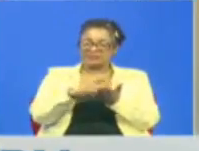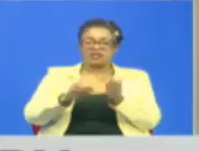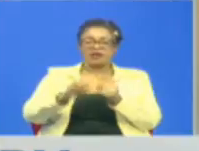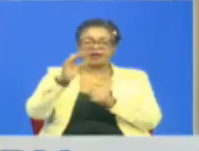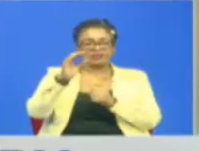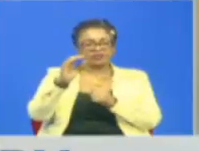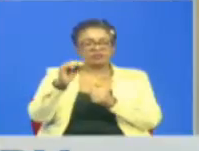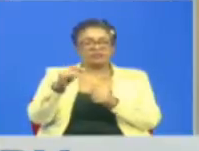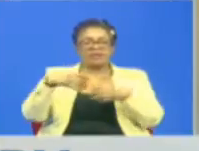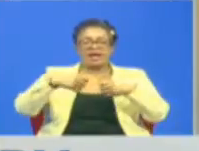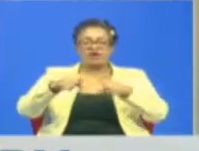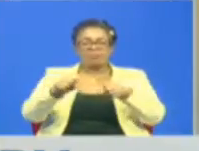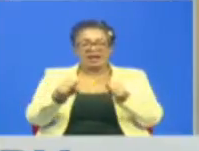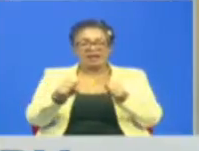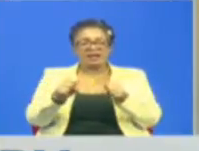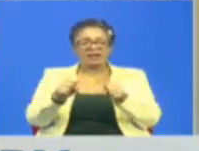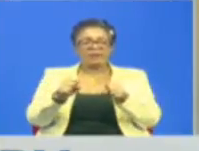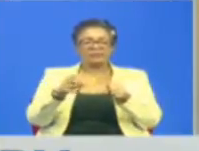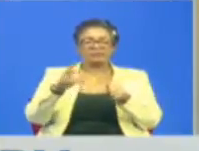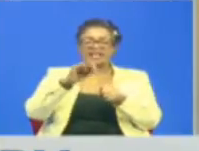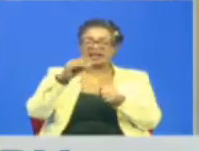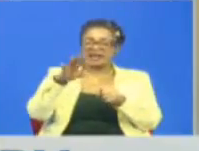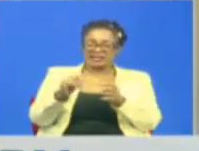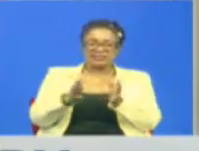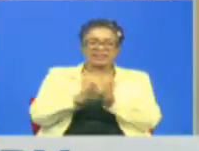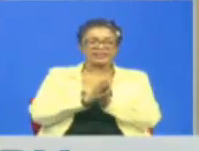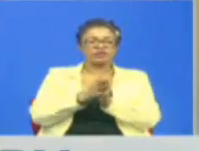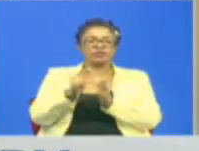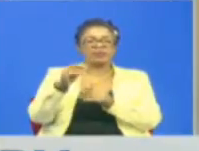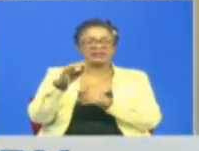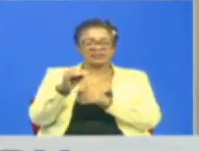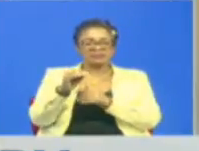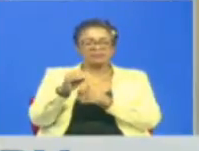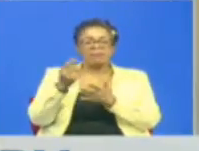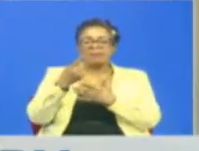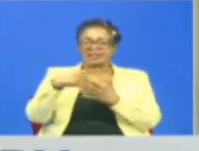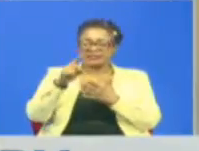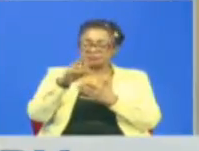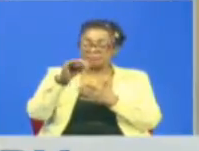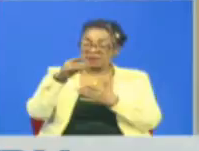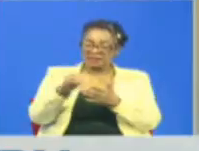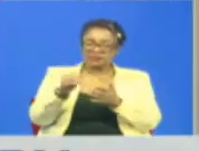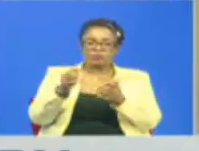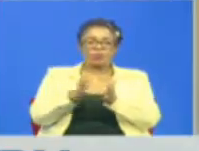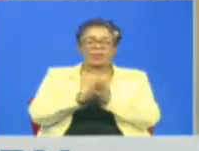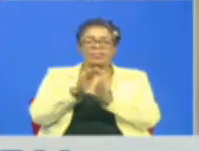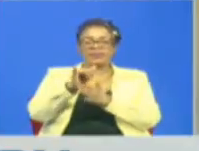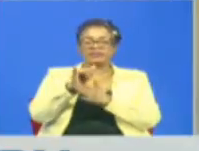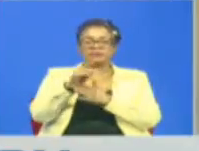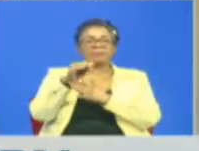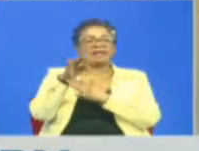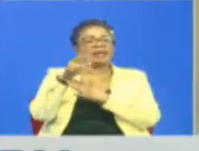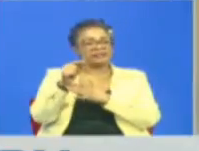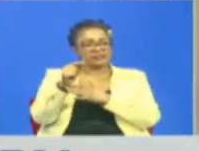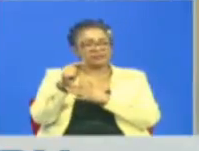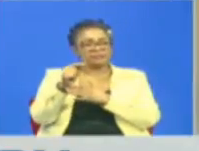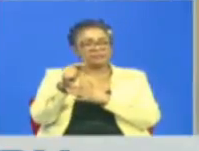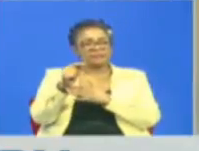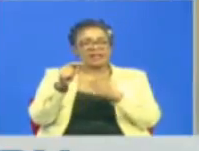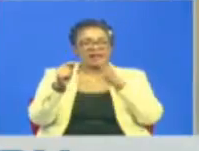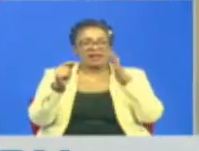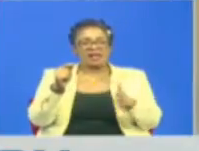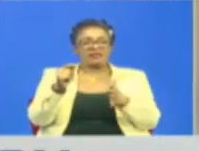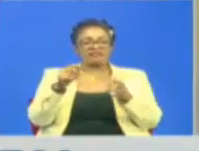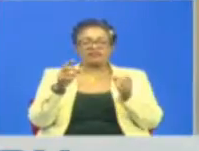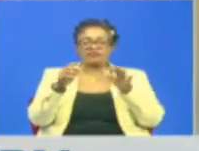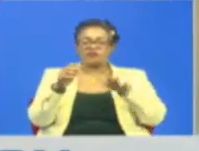the handlebars, rear carriers and grip sets, the right third rider footrest or pillion set, the left third rider